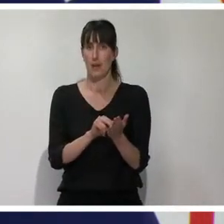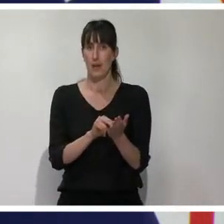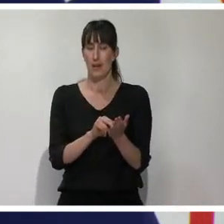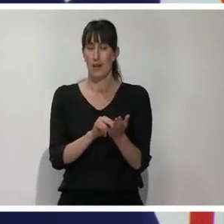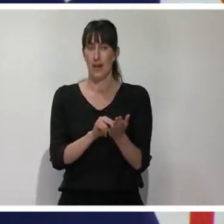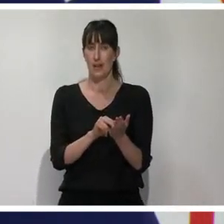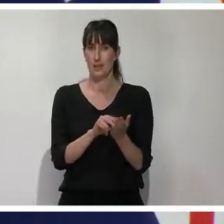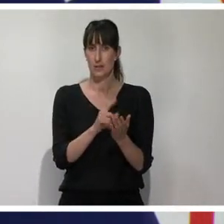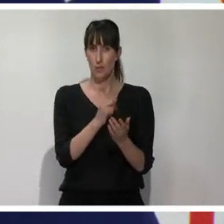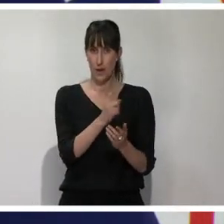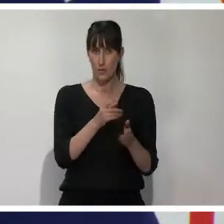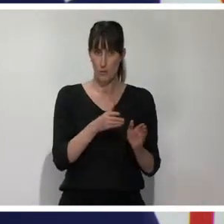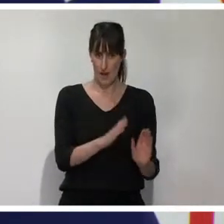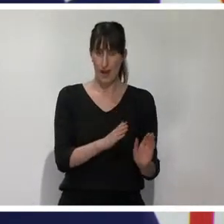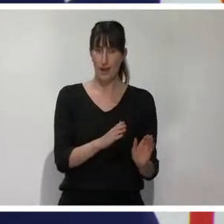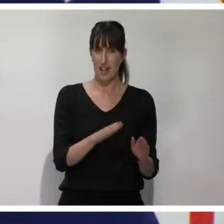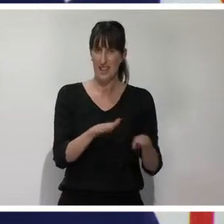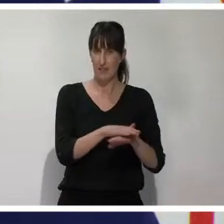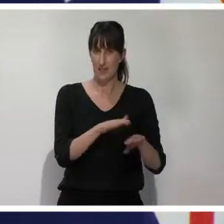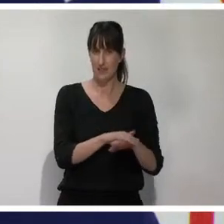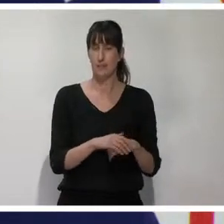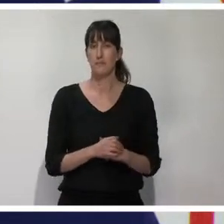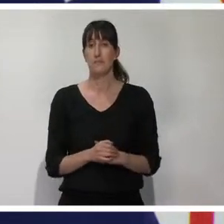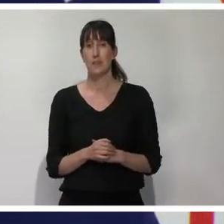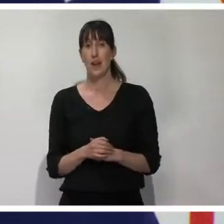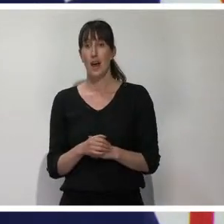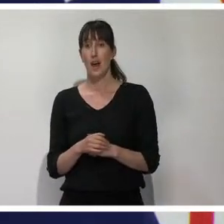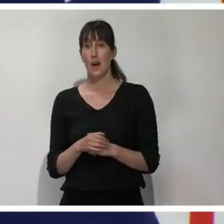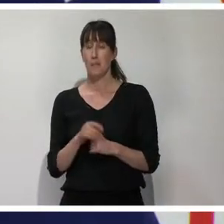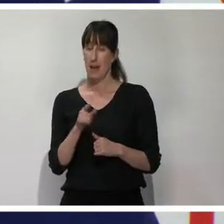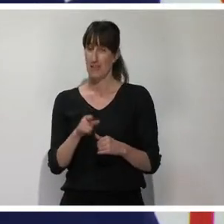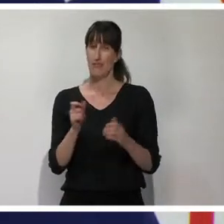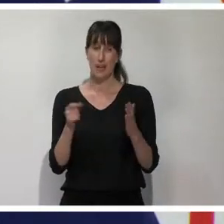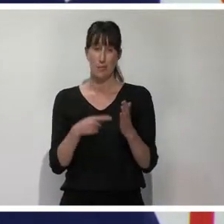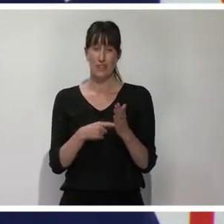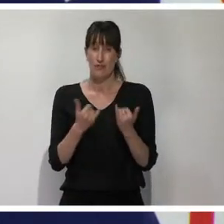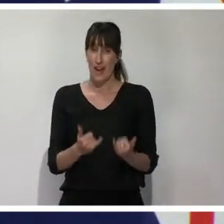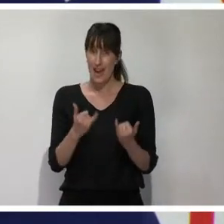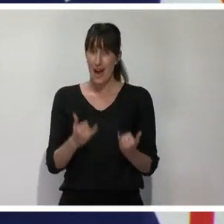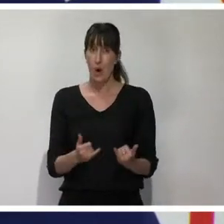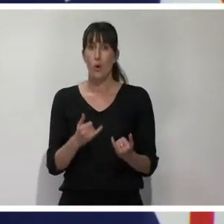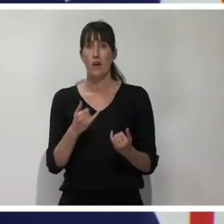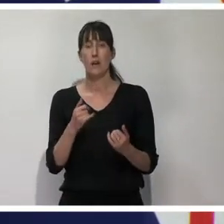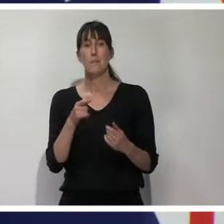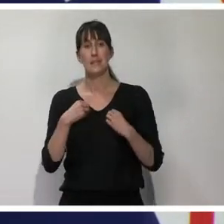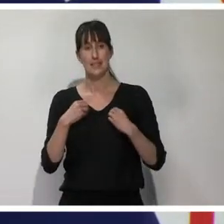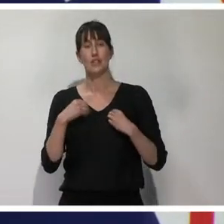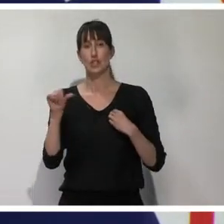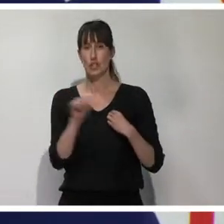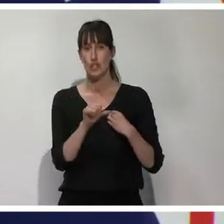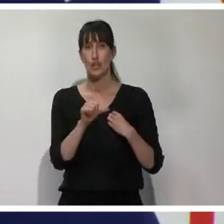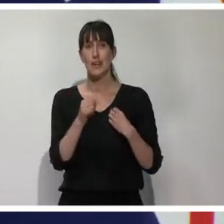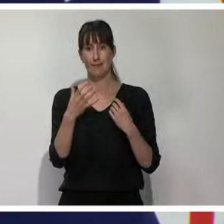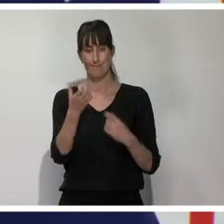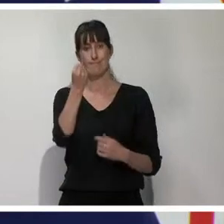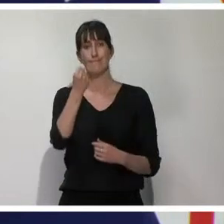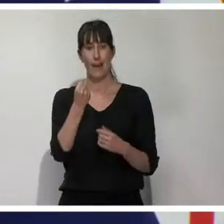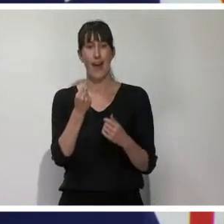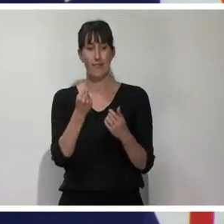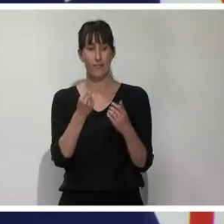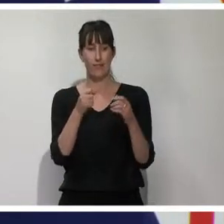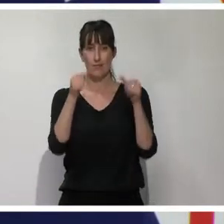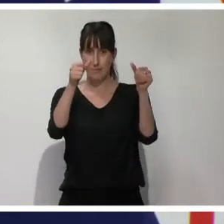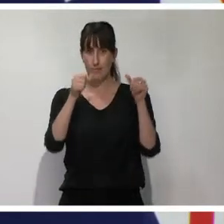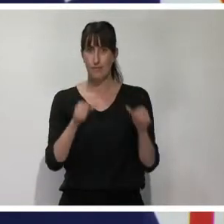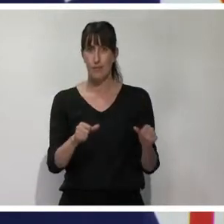present, but that again, at the moment we're asking people, get that QR code up, we'll work through some of those extra obligations. So extension